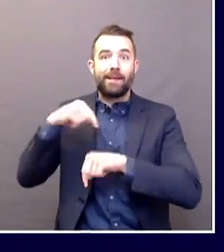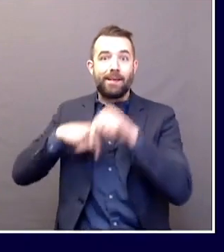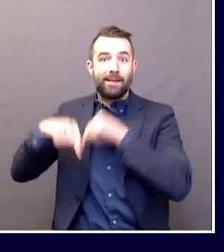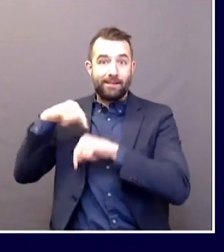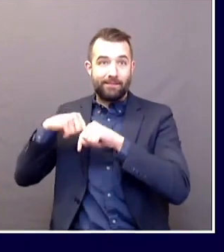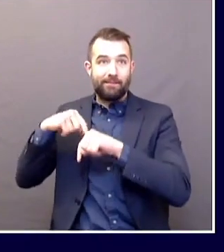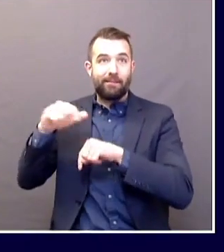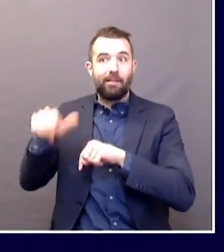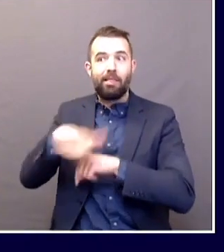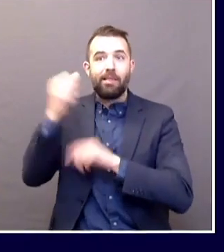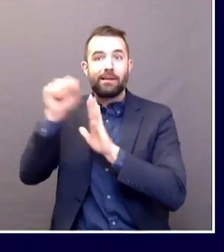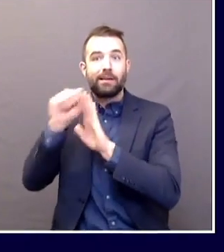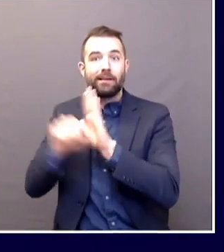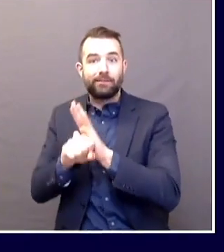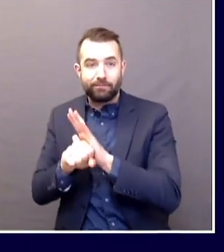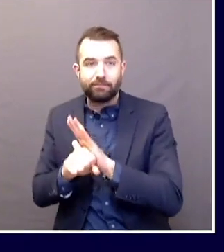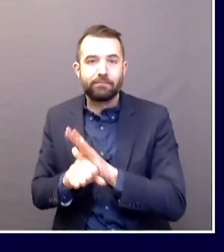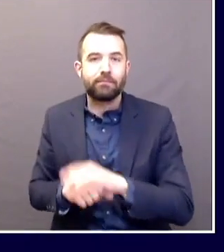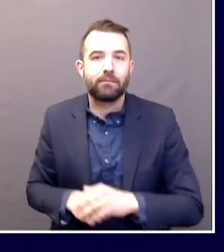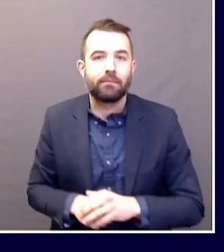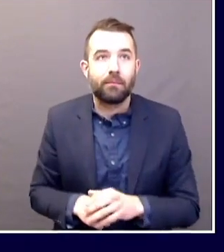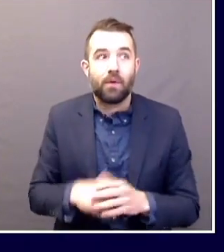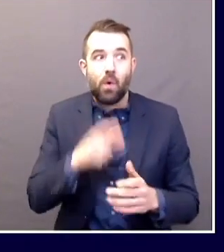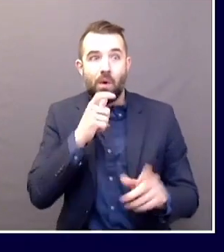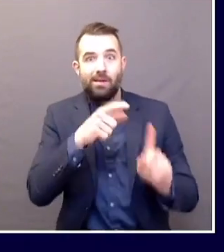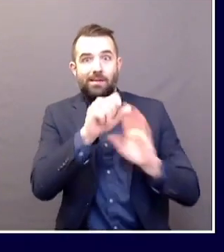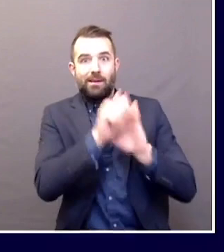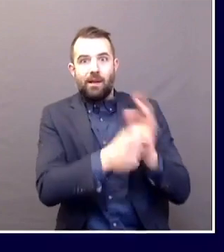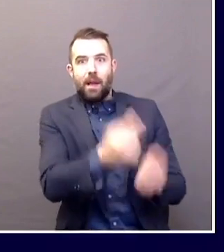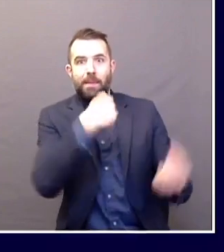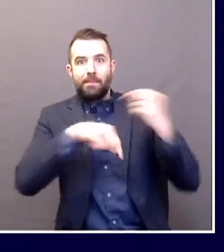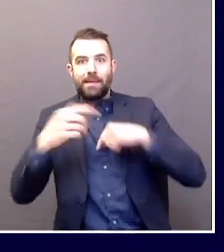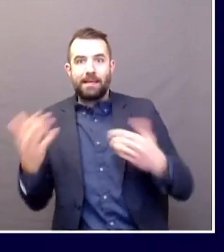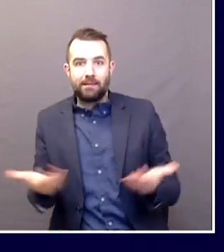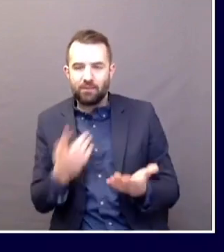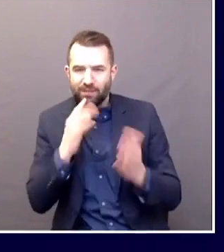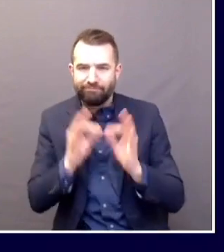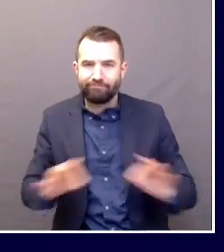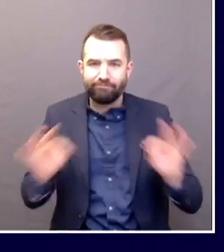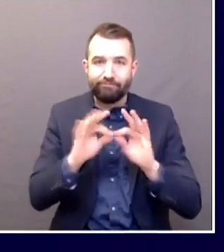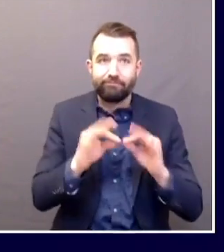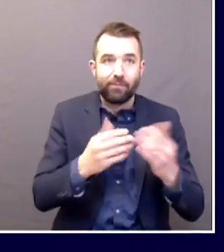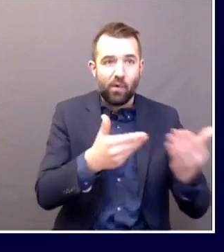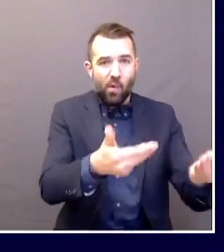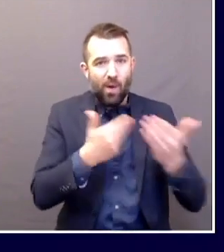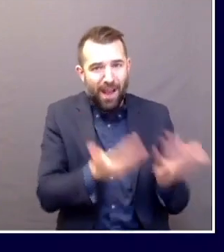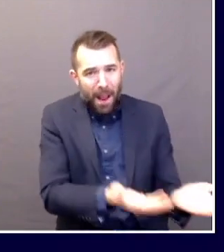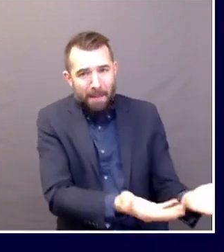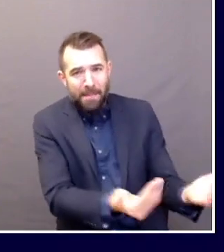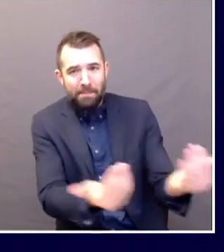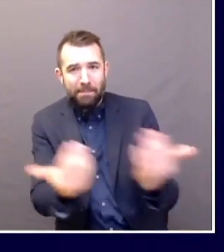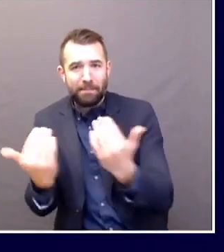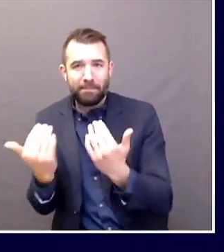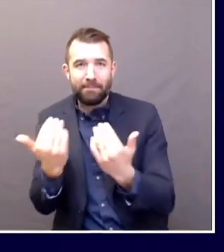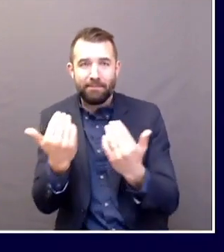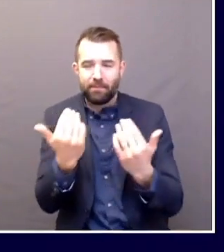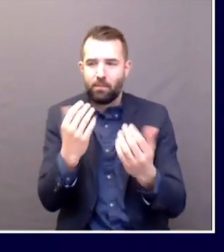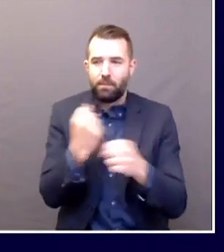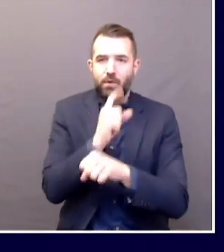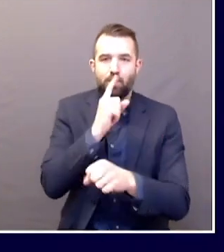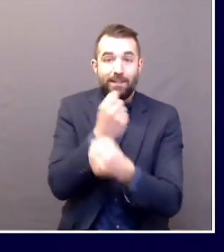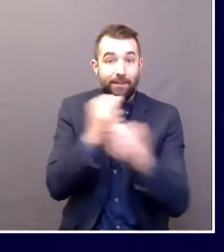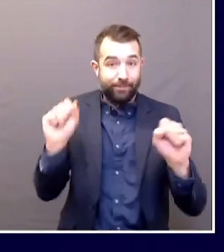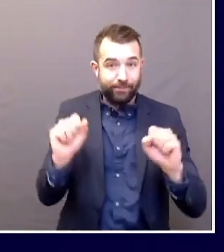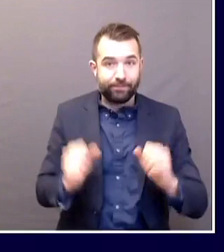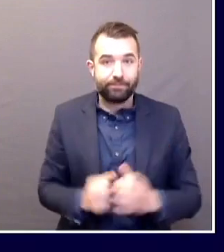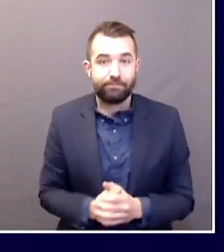both welcoming and safe, to make sure we can live up to our vacation land brand and reassure all visitors that Maine